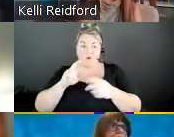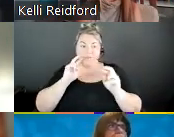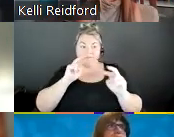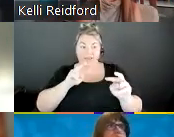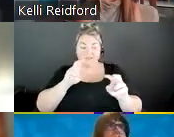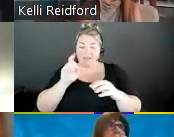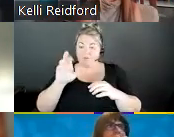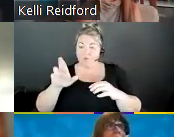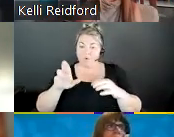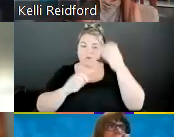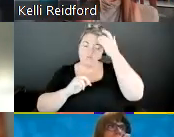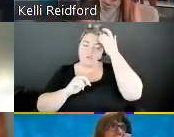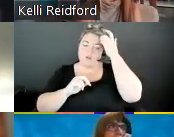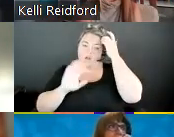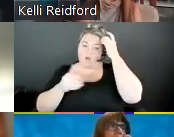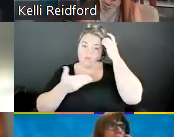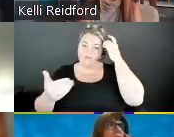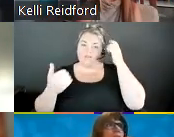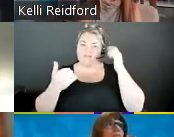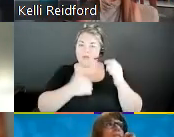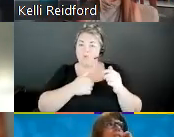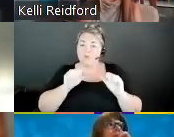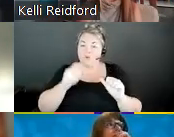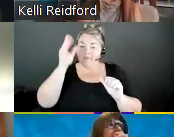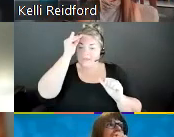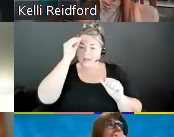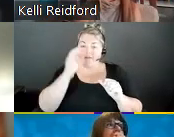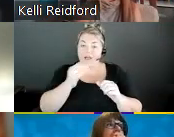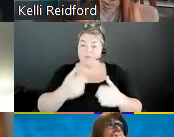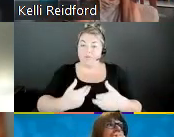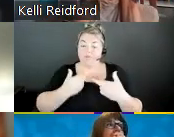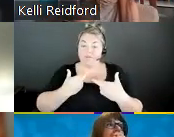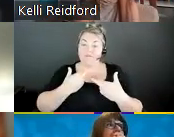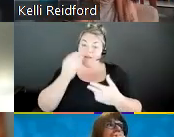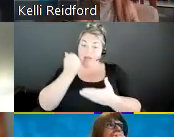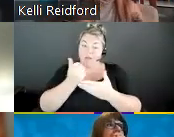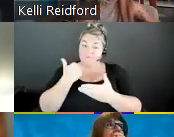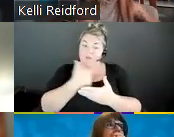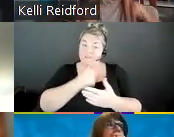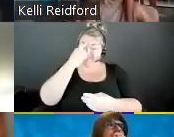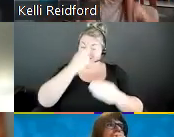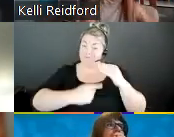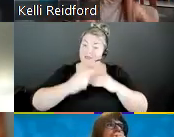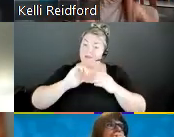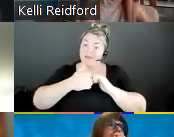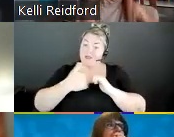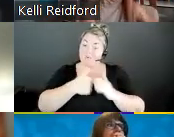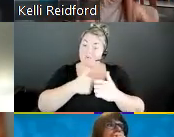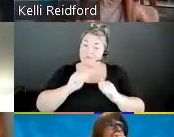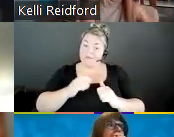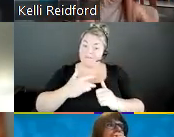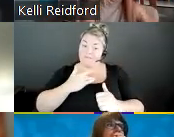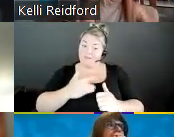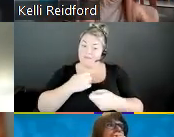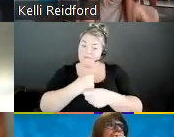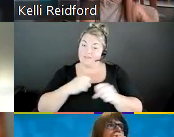the things that we could think of, and the residents helped us think about how can they feel the